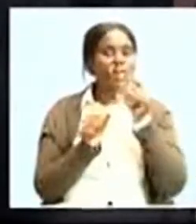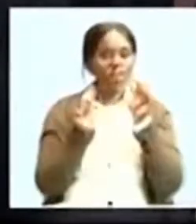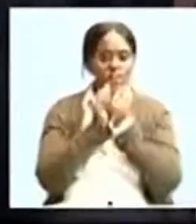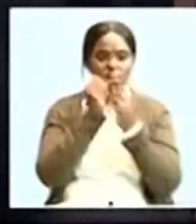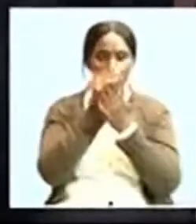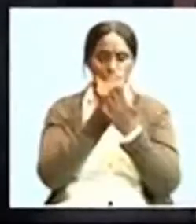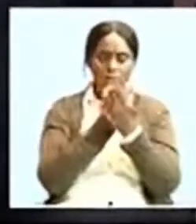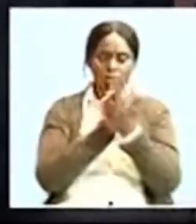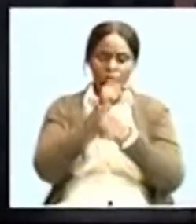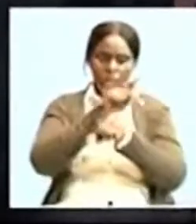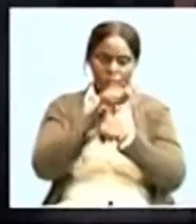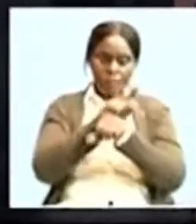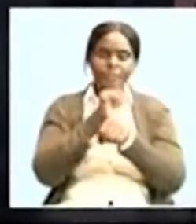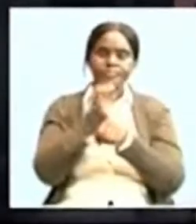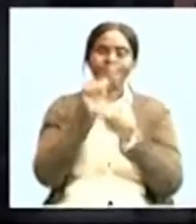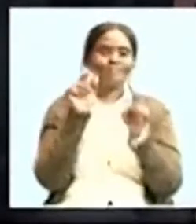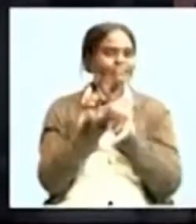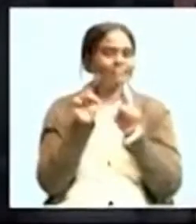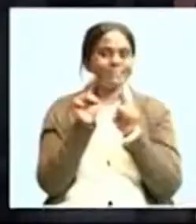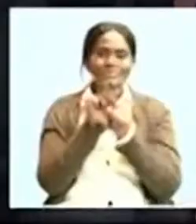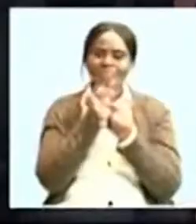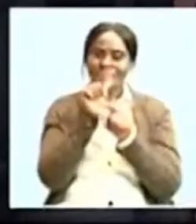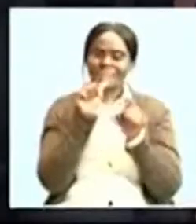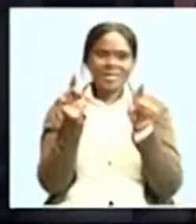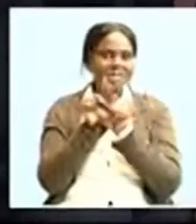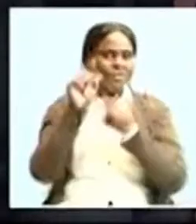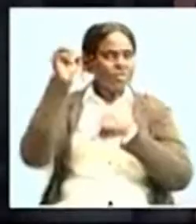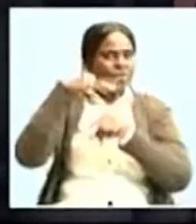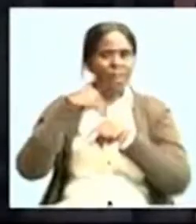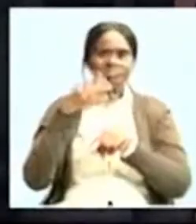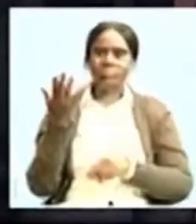on this are not the solar.